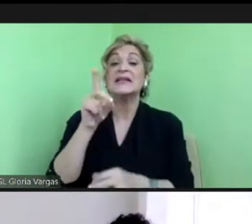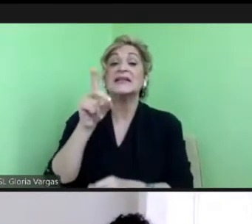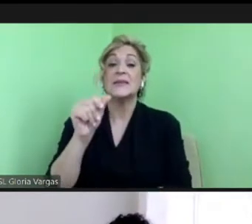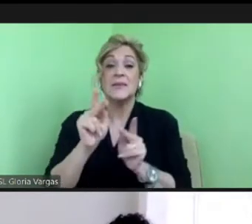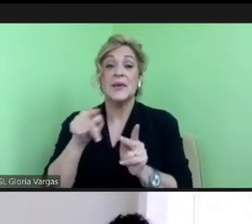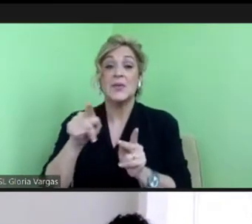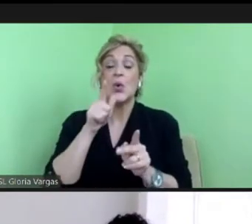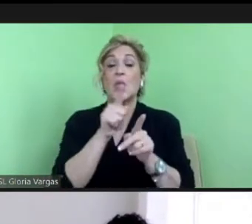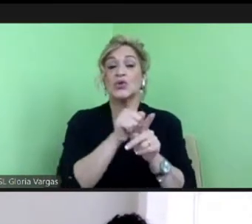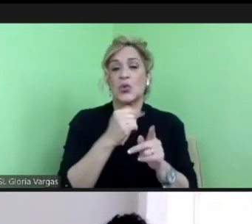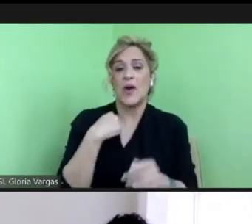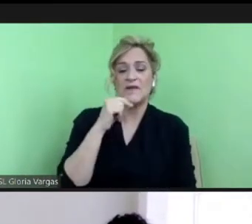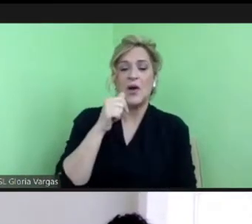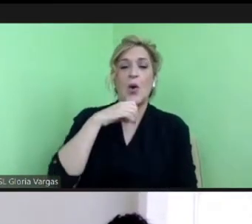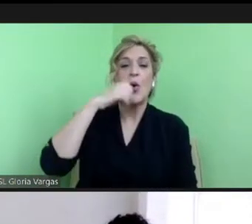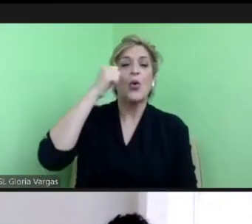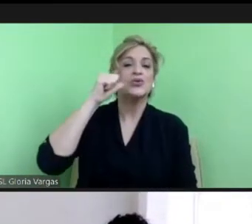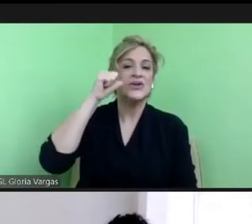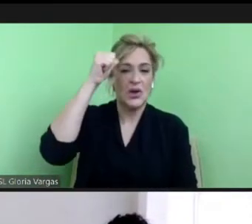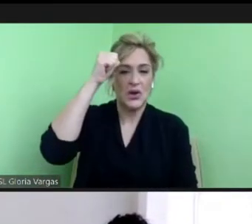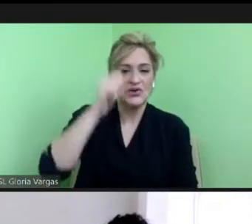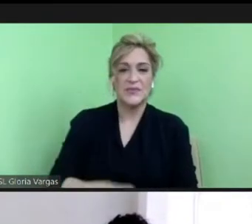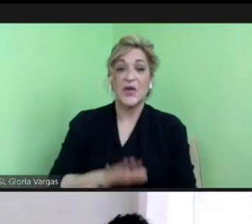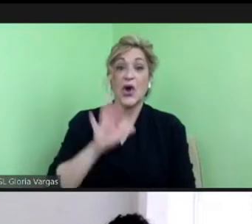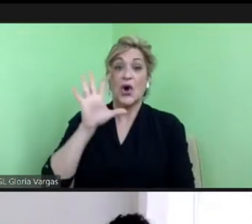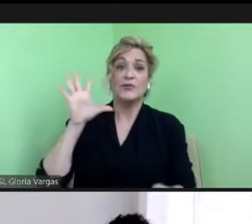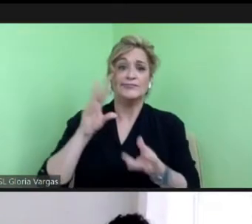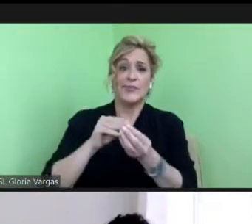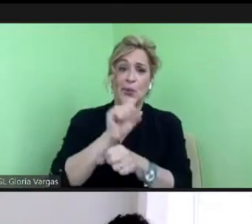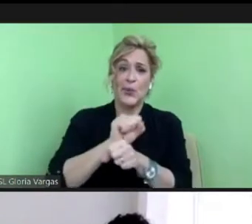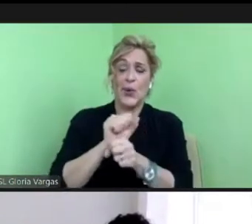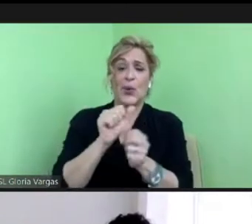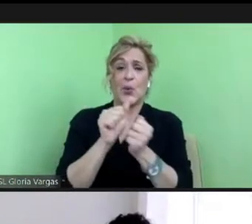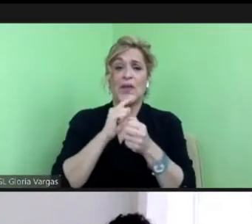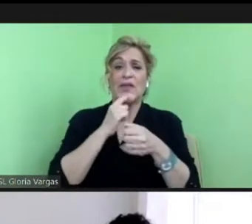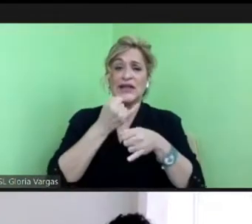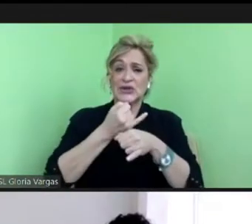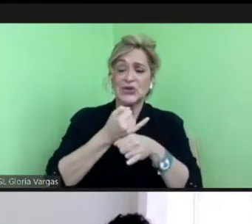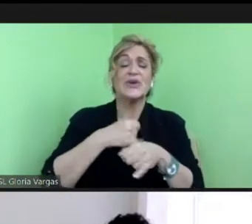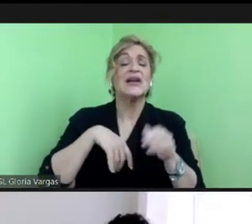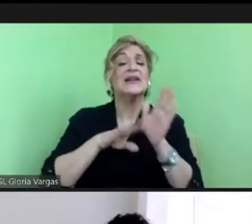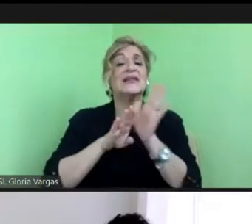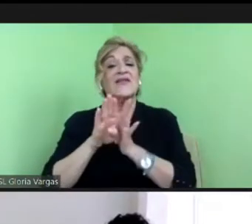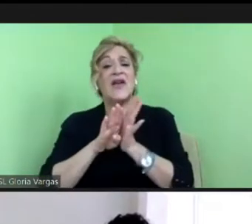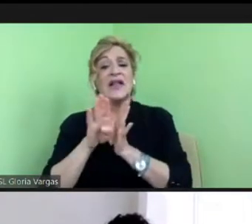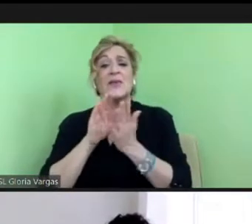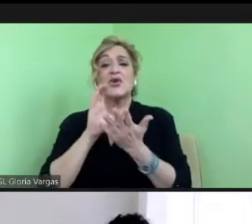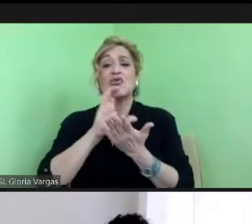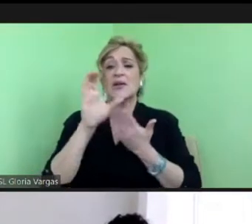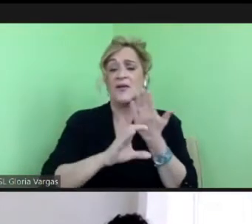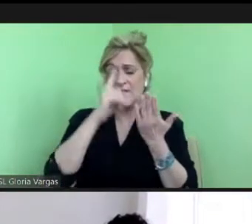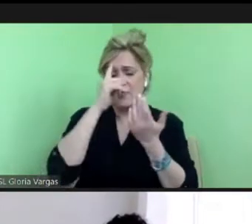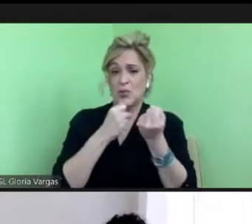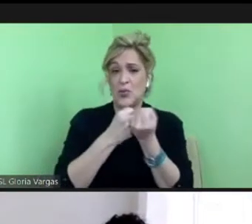adults. Her portfolio at the Institute includes developing curricula for direct support